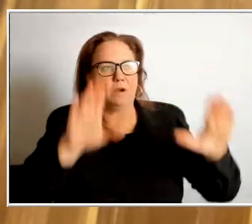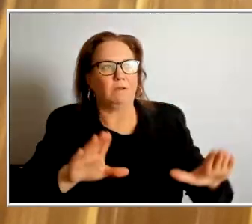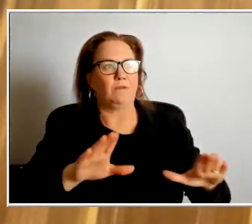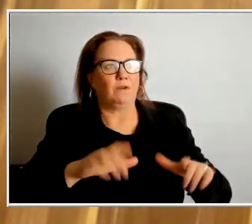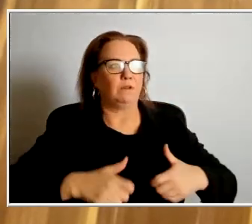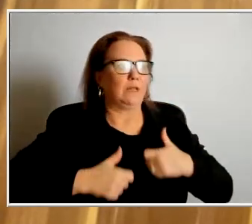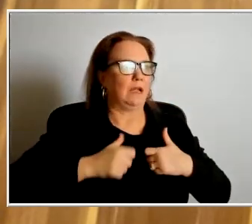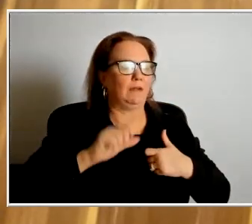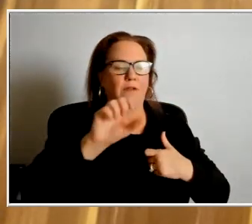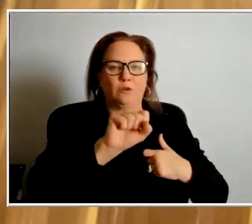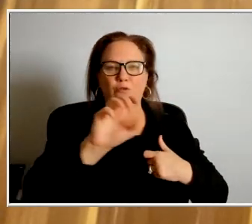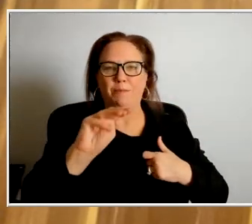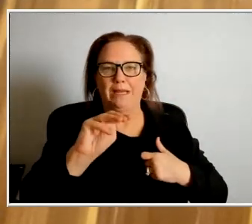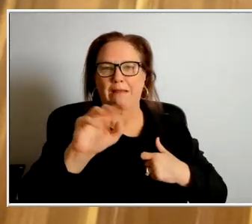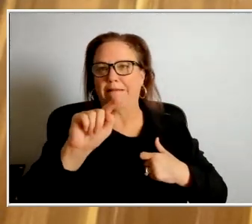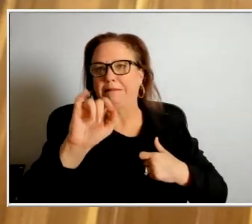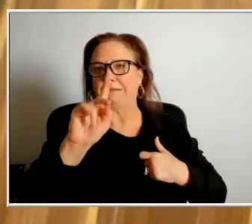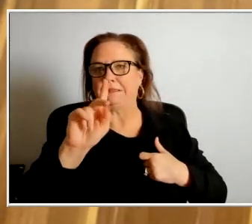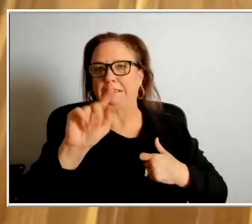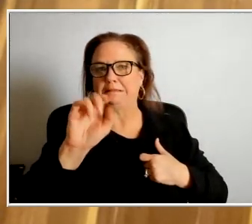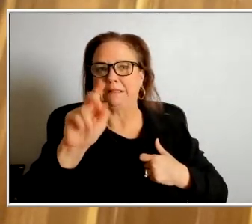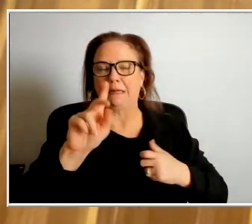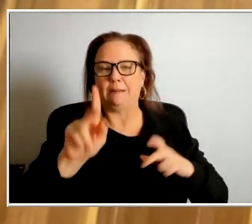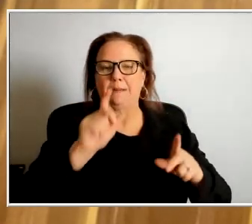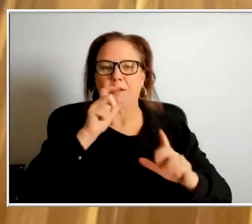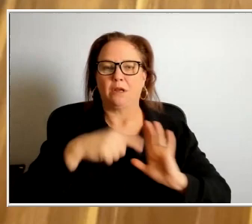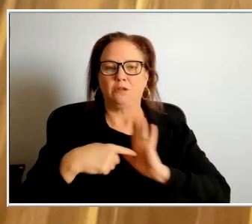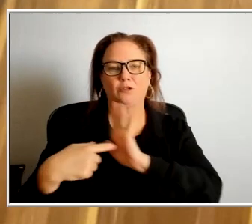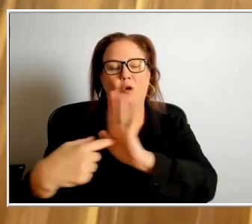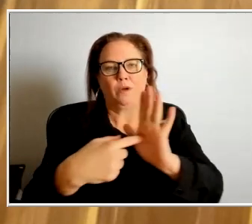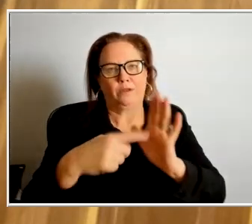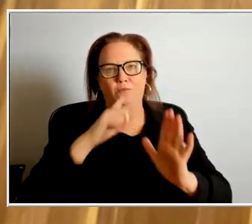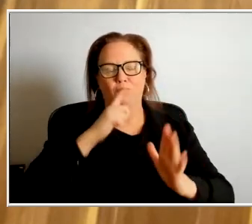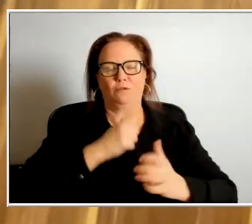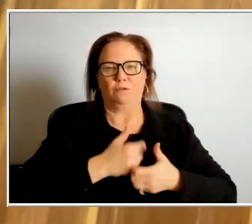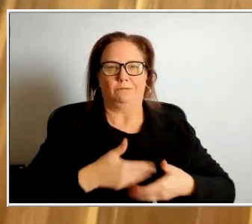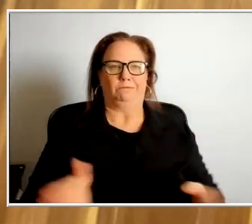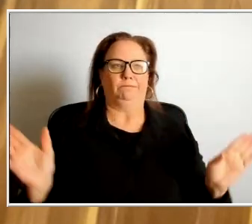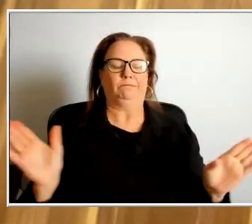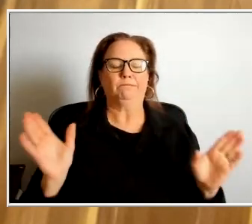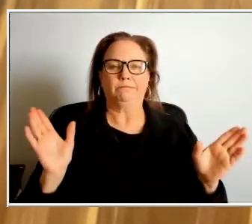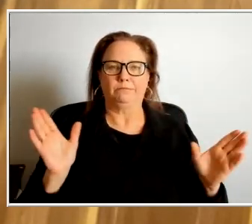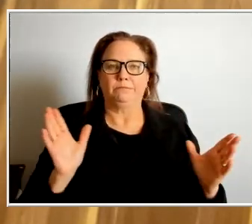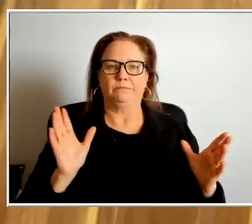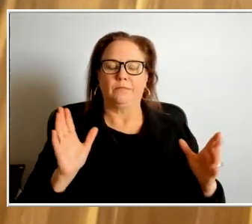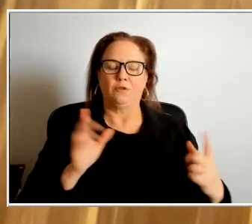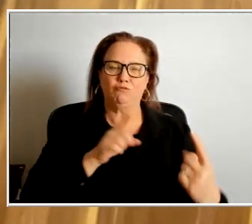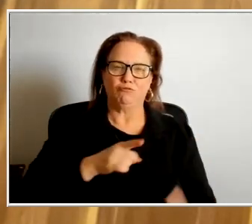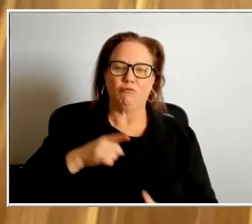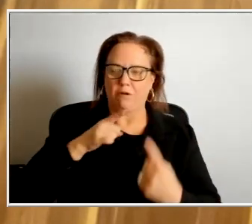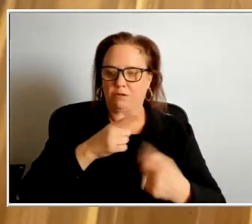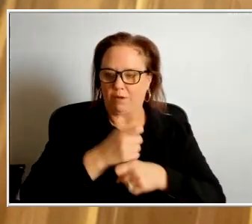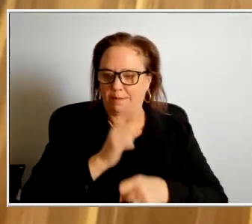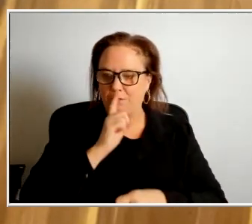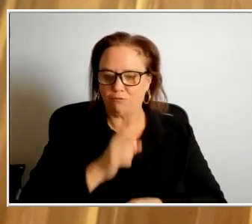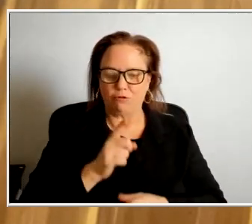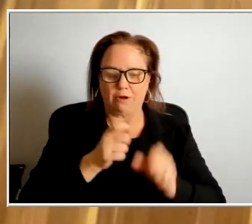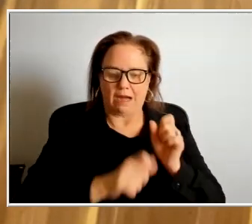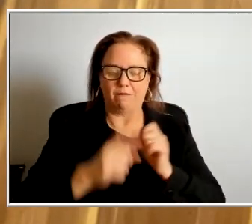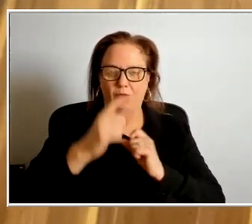or on social media, and people aren't showing their true side. They're not really showing their struggles. So I wanted to make sure that everybody